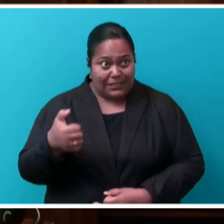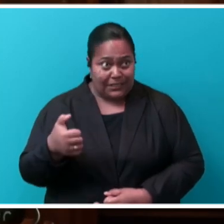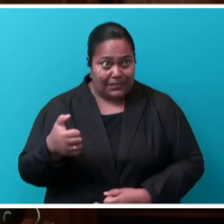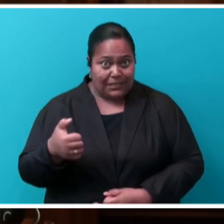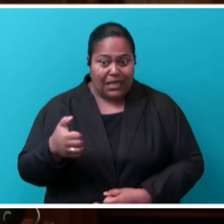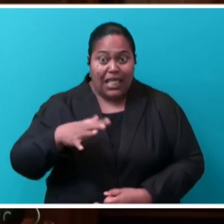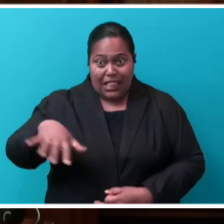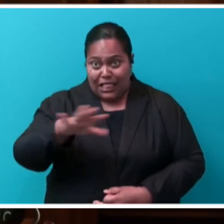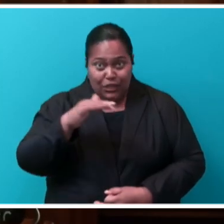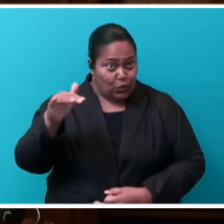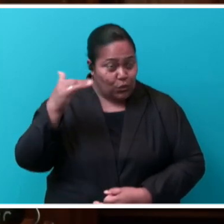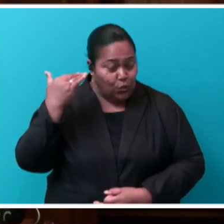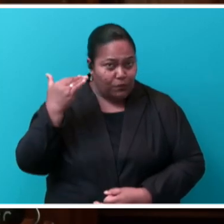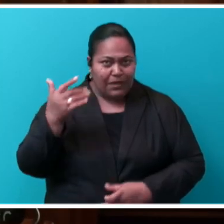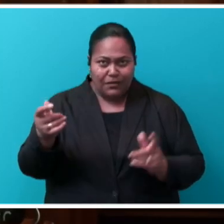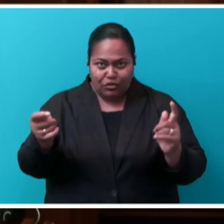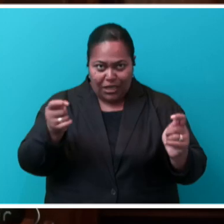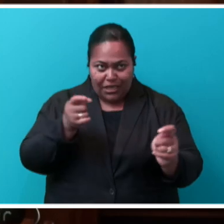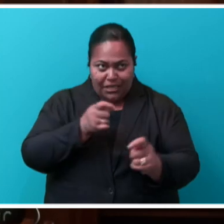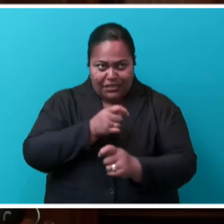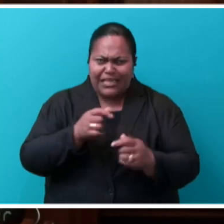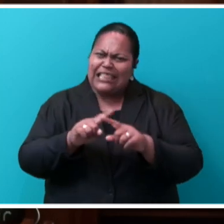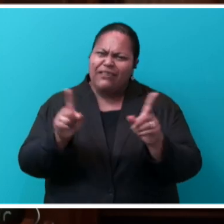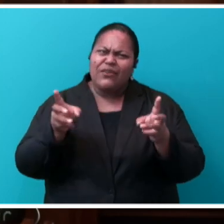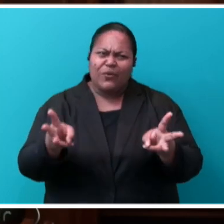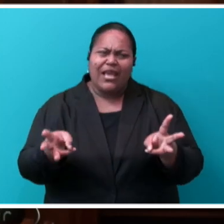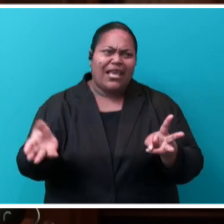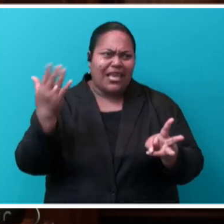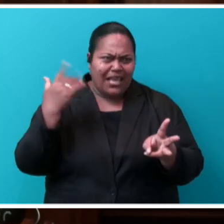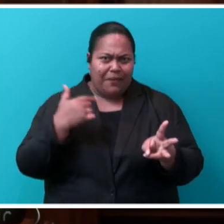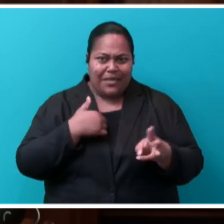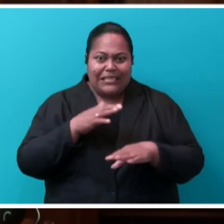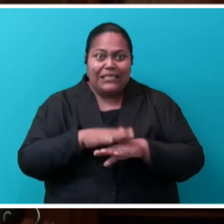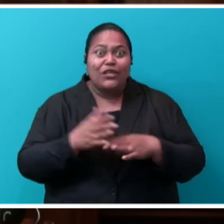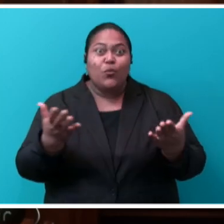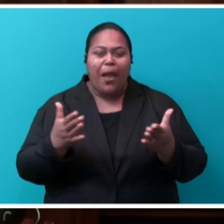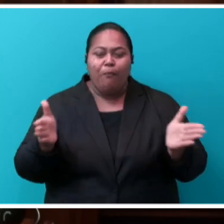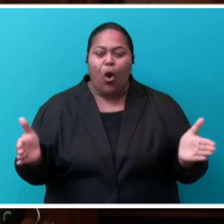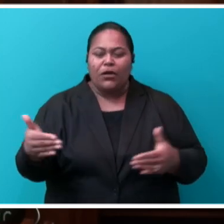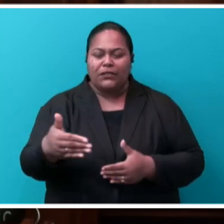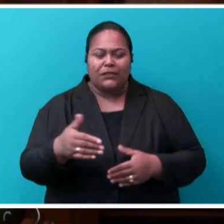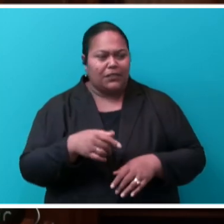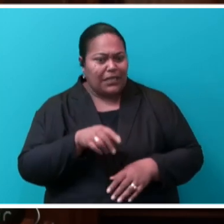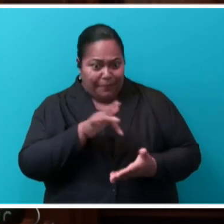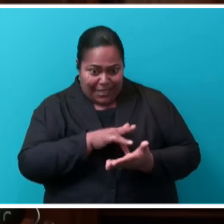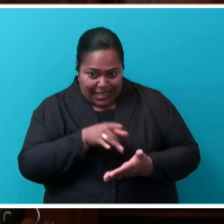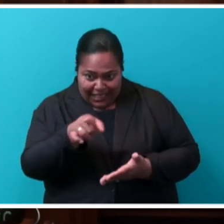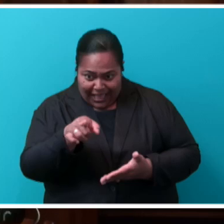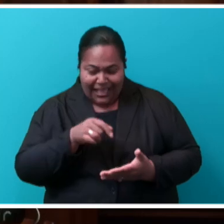this room was configured rather differently at the time. I sat in a box in the middle there, and there was